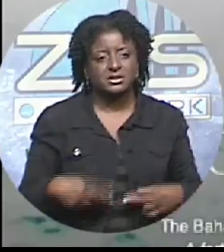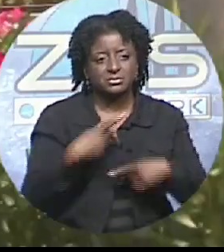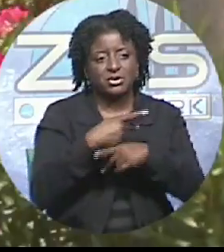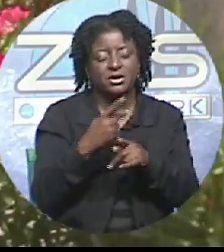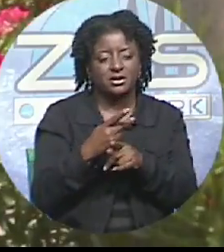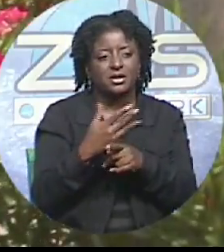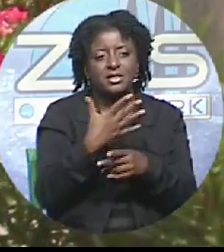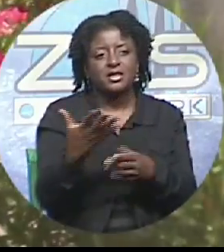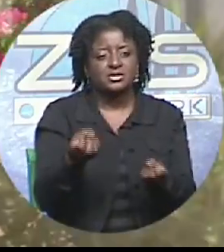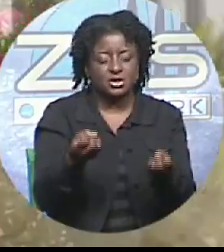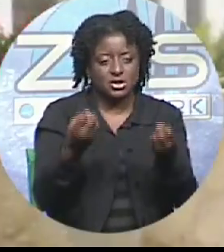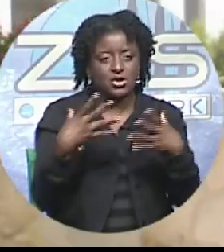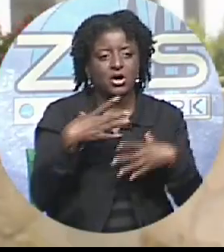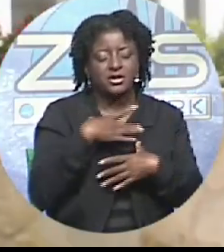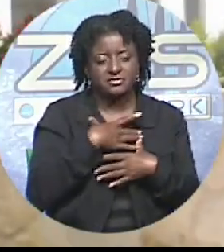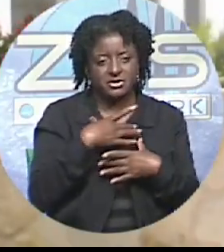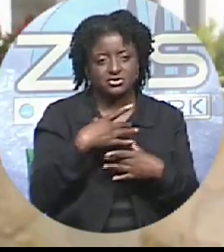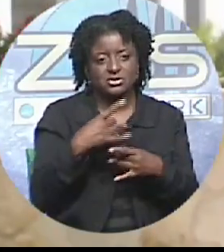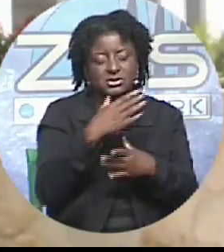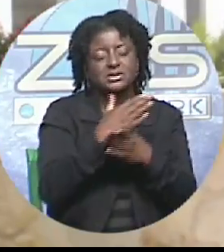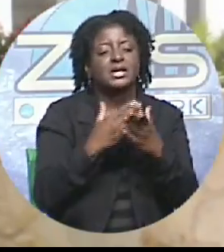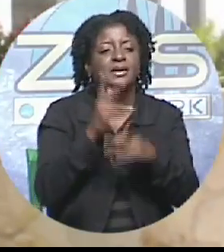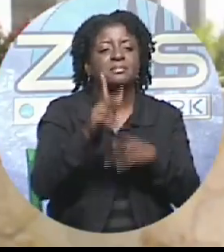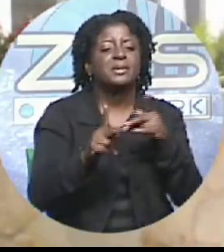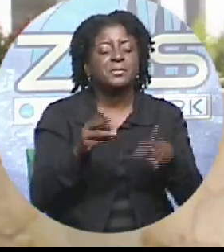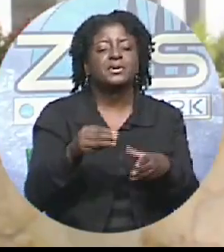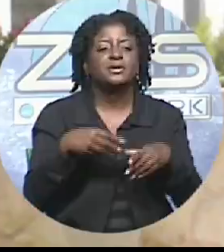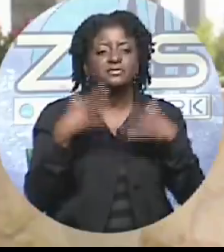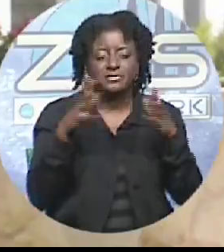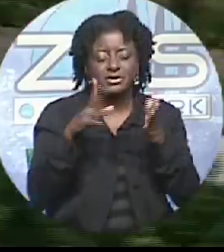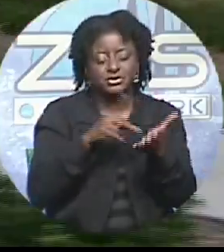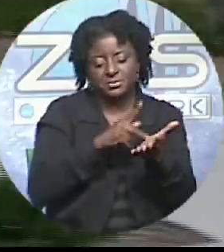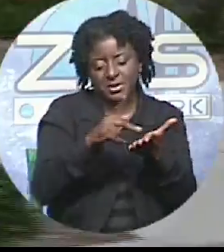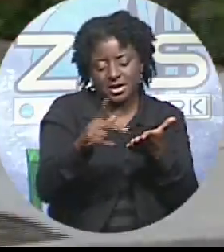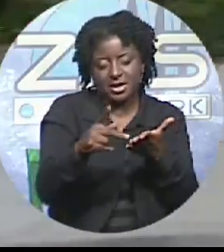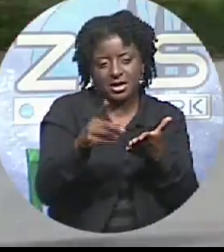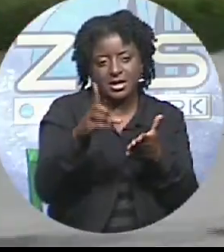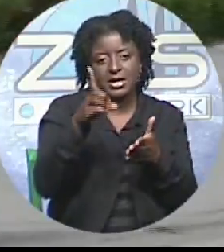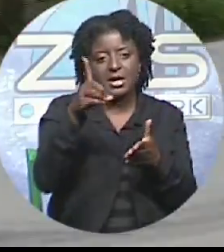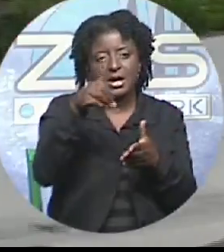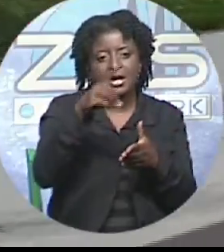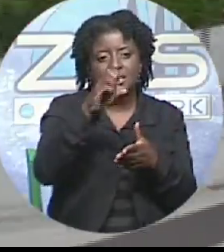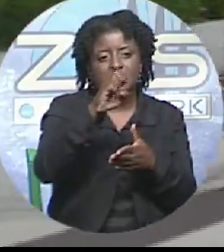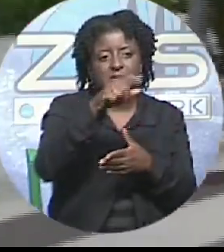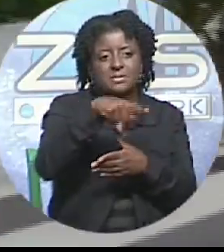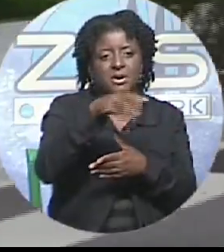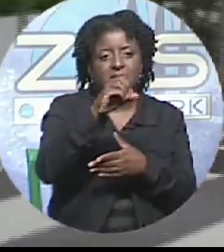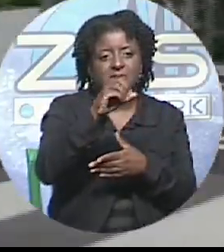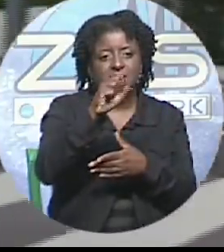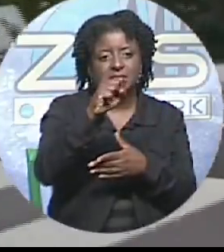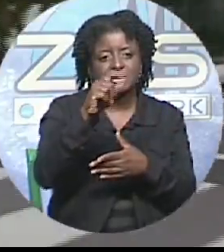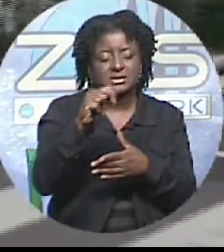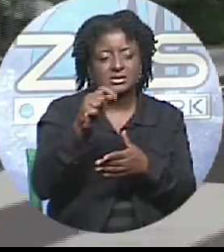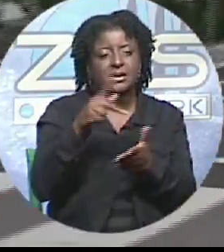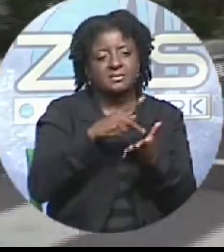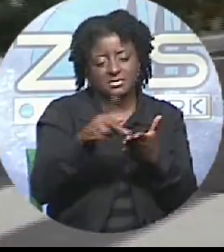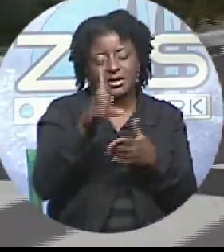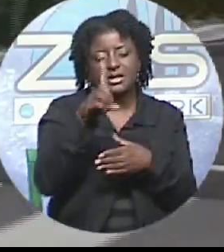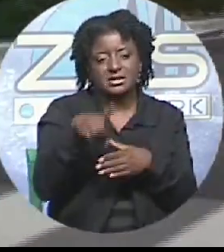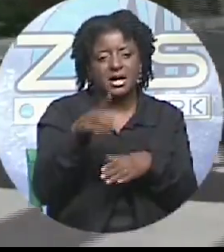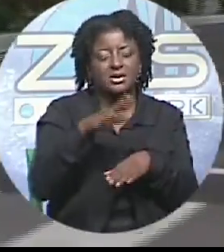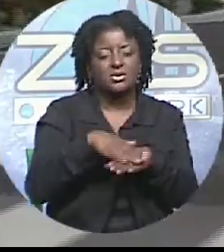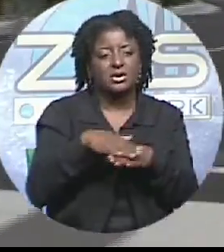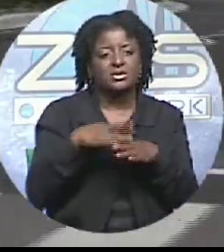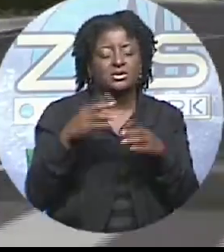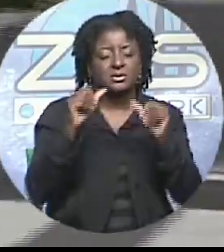down deposits. However, Sweeting believes the level of uncertainty surrounding Bahamas opening could affect investor confidence